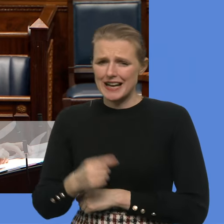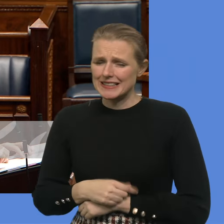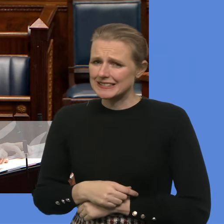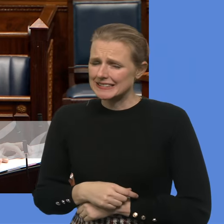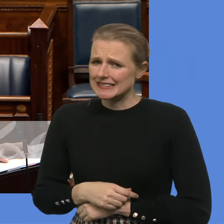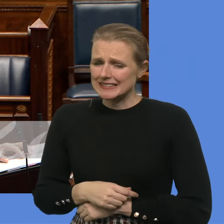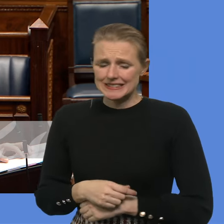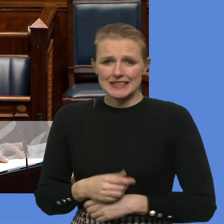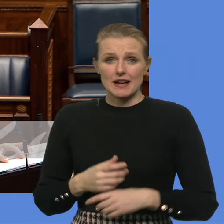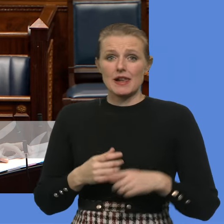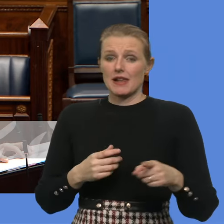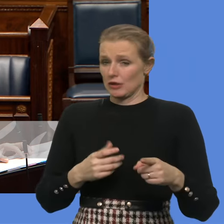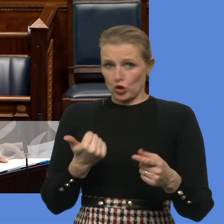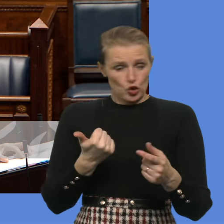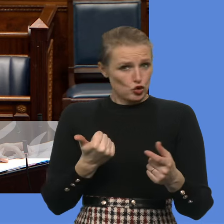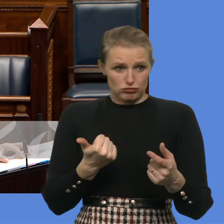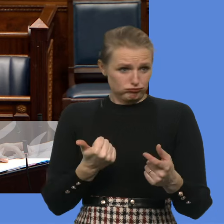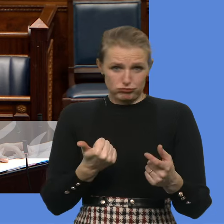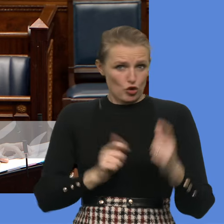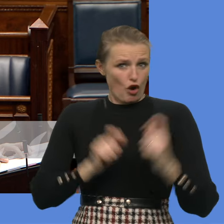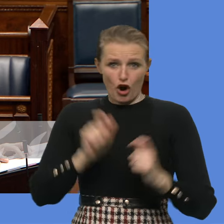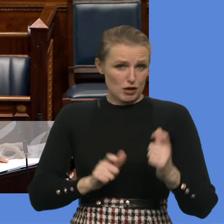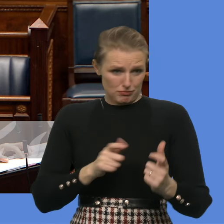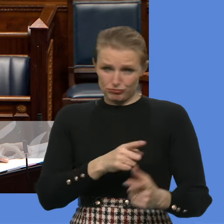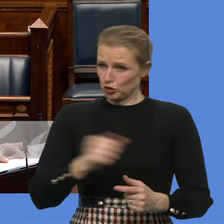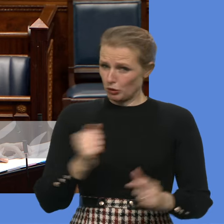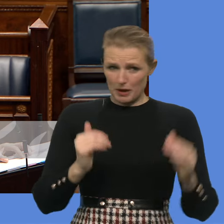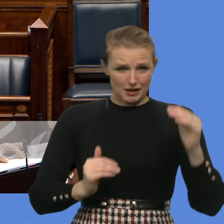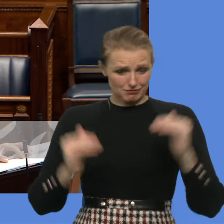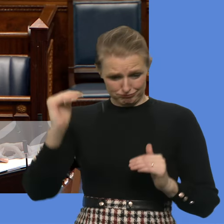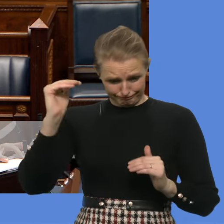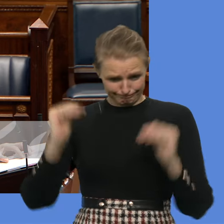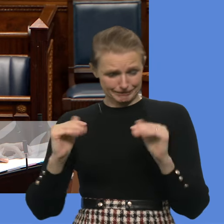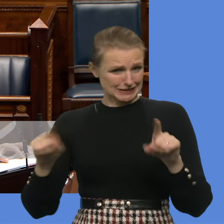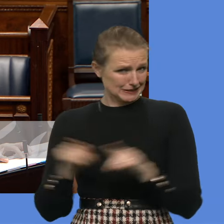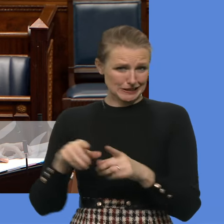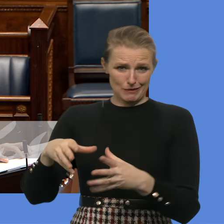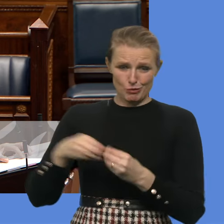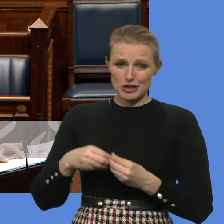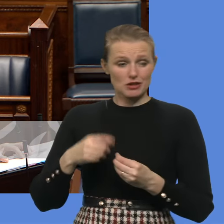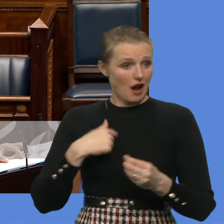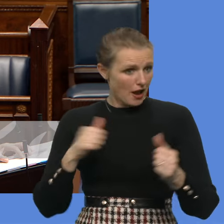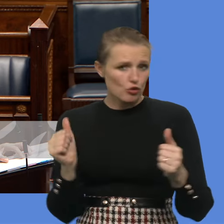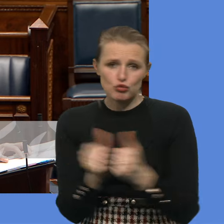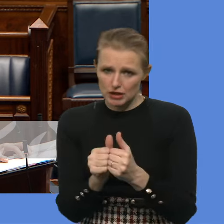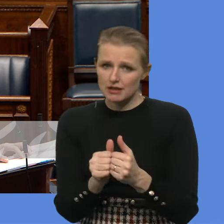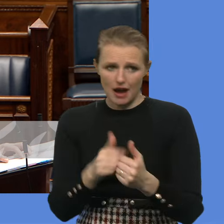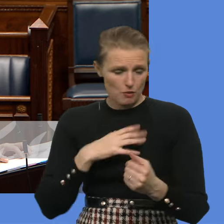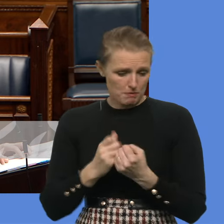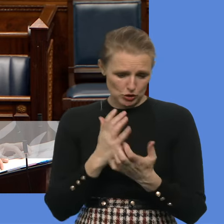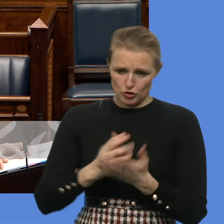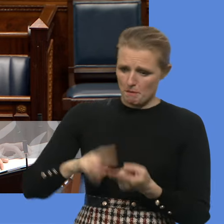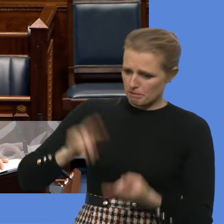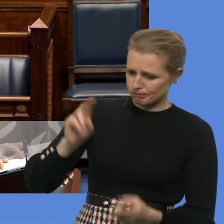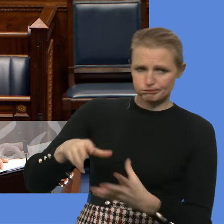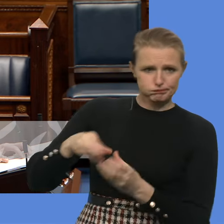a very supportable argument that they've made in terms of where they should be. And I share that view that I want to get them into that place. What I would like to do is